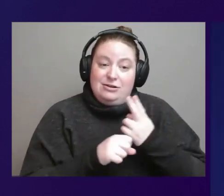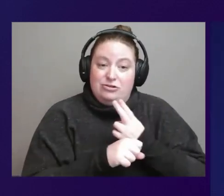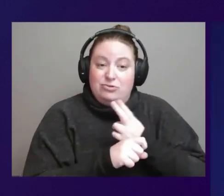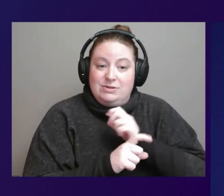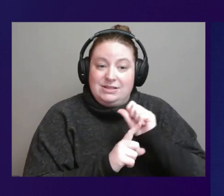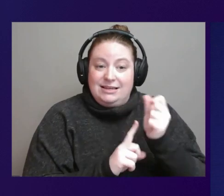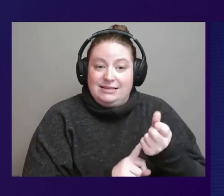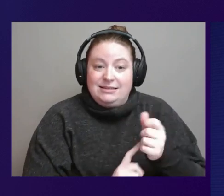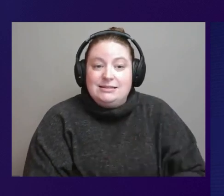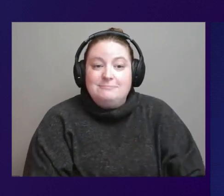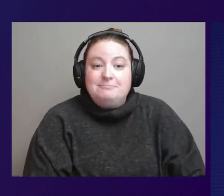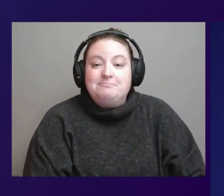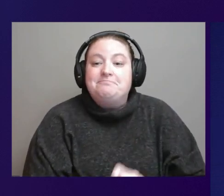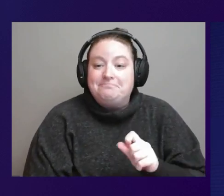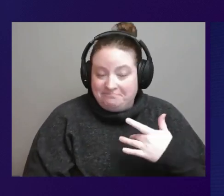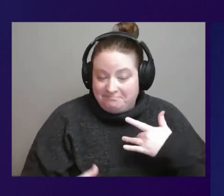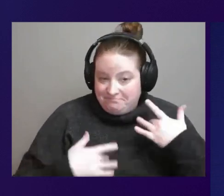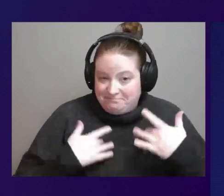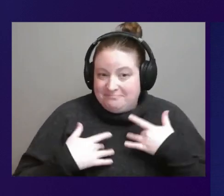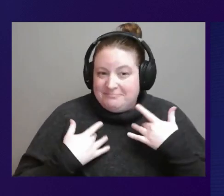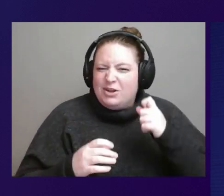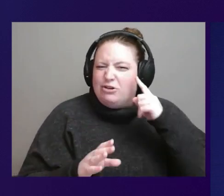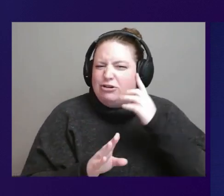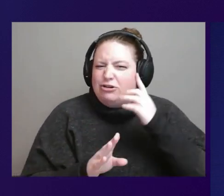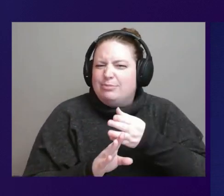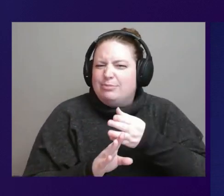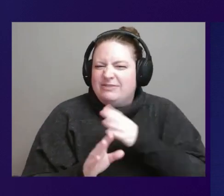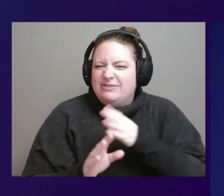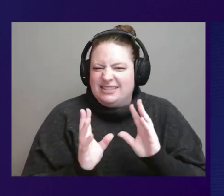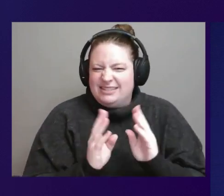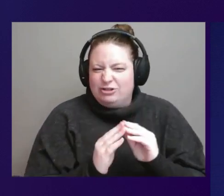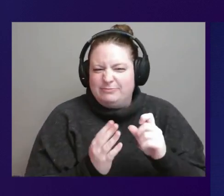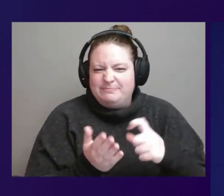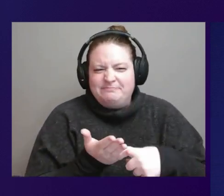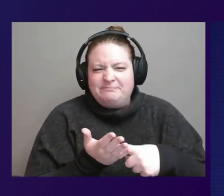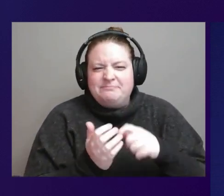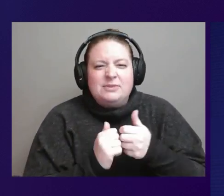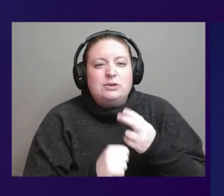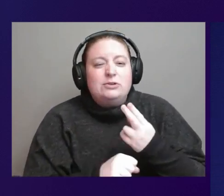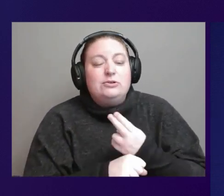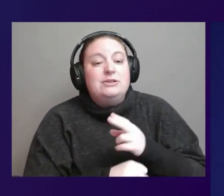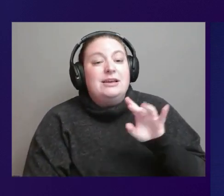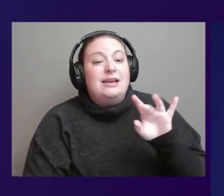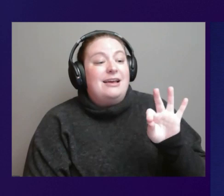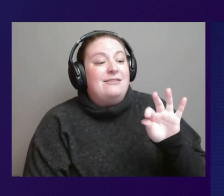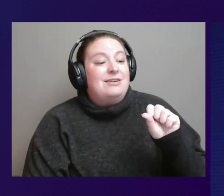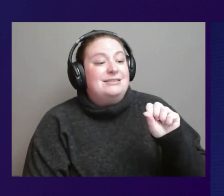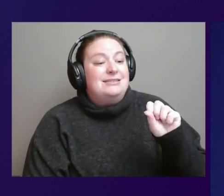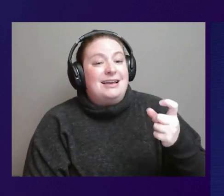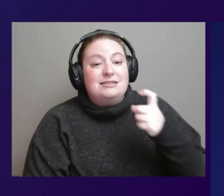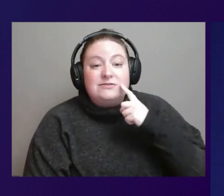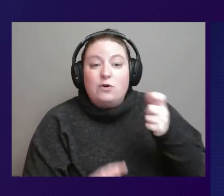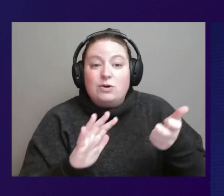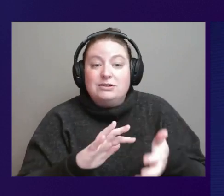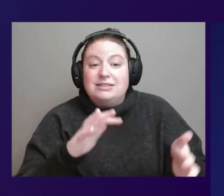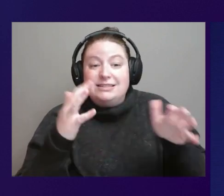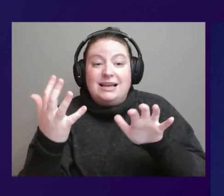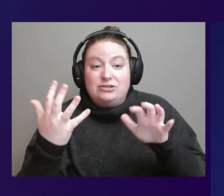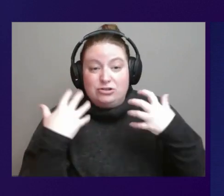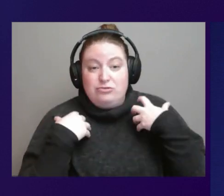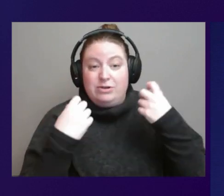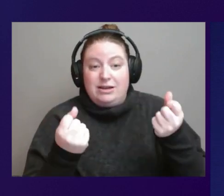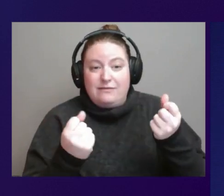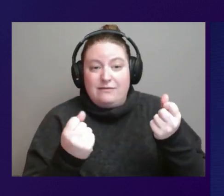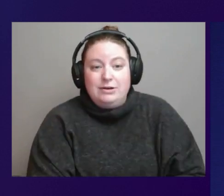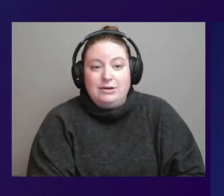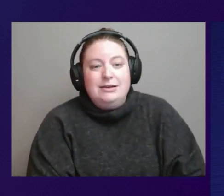to have it. And as you heard in the previous session, Taylor talking about how they're using FSx for disaster recovery. Right. It's a really cool kind of peanut butter and jelly